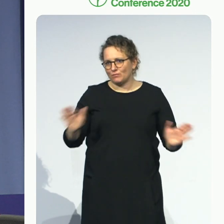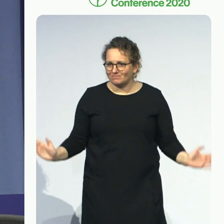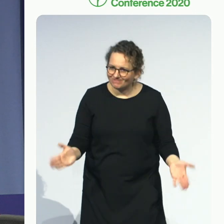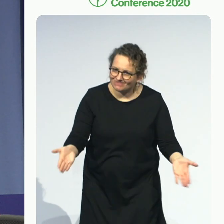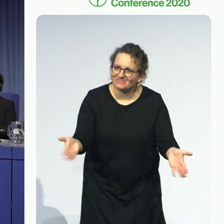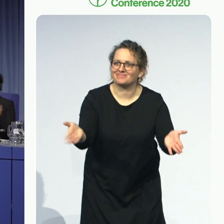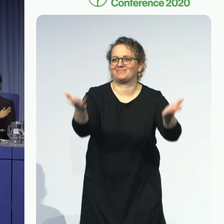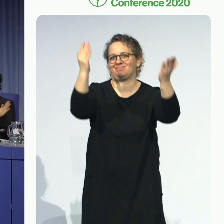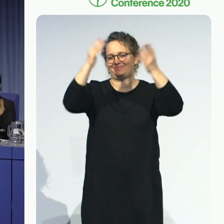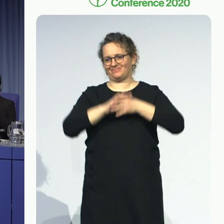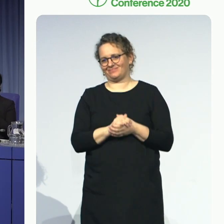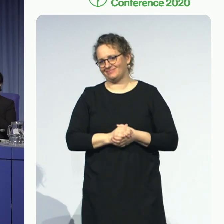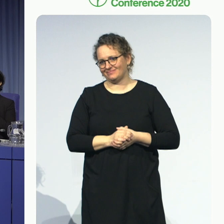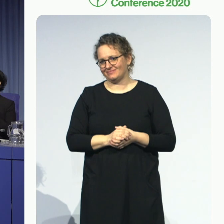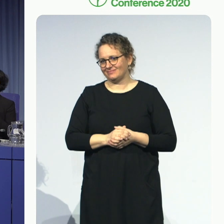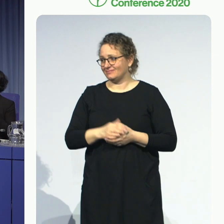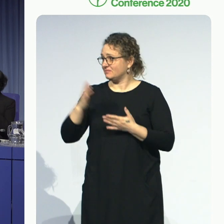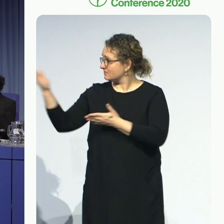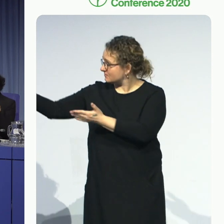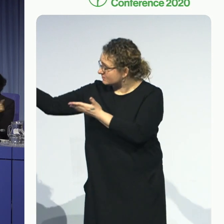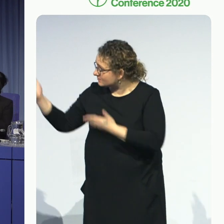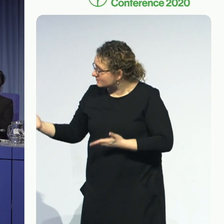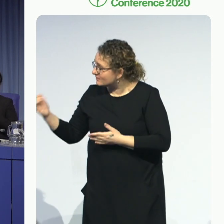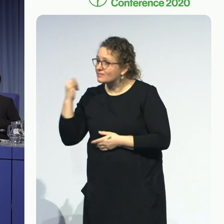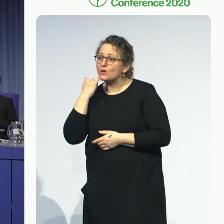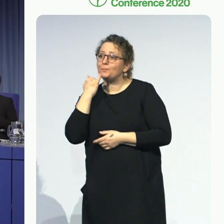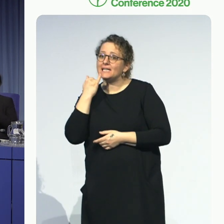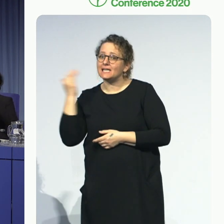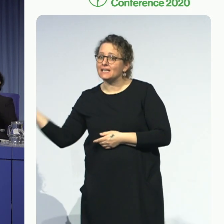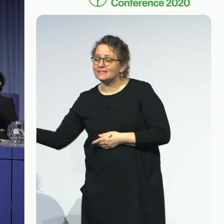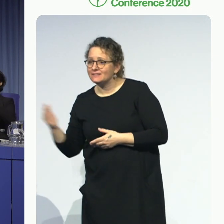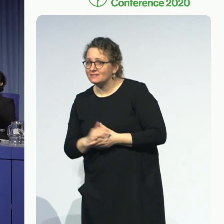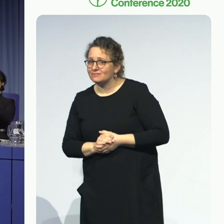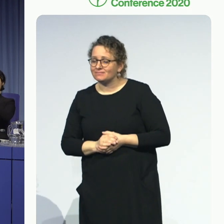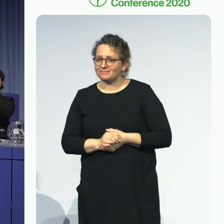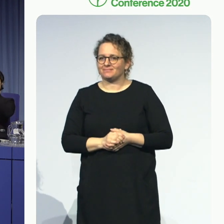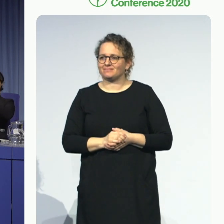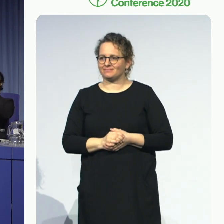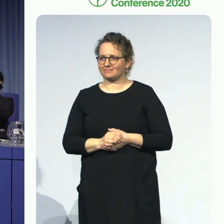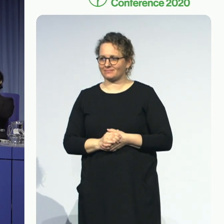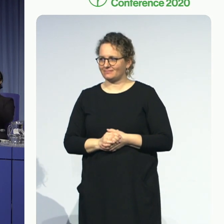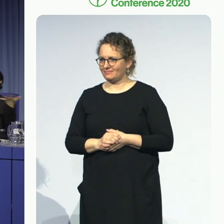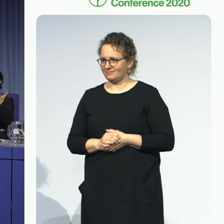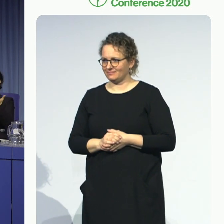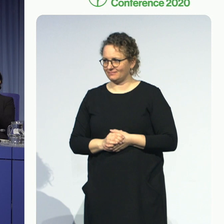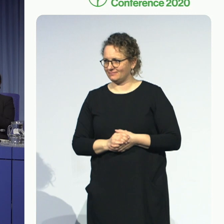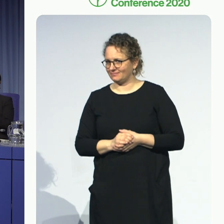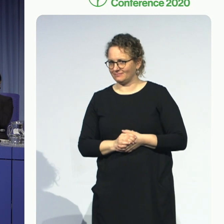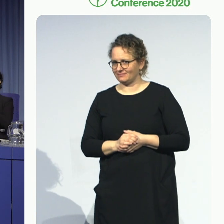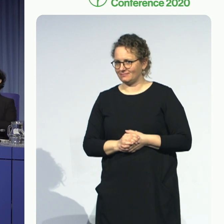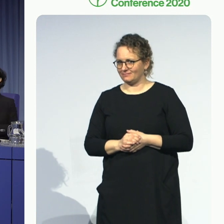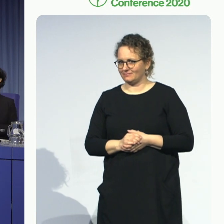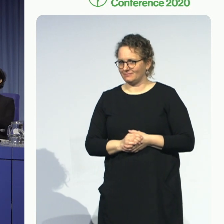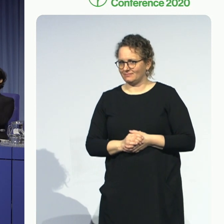Thank you. Ikumi? Yes, I'll make it short. So